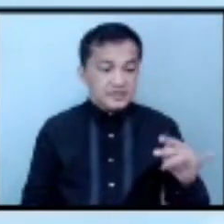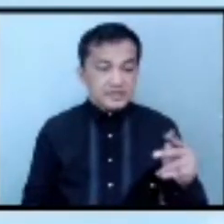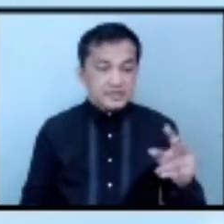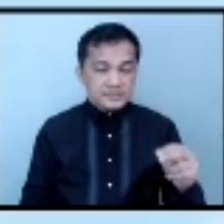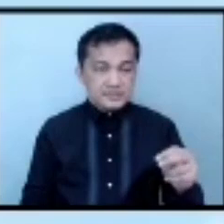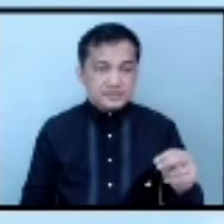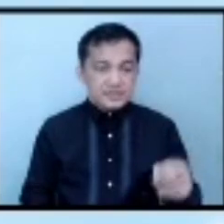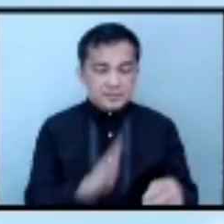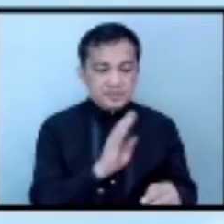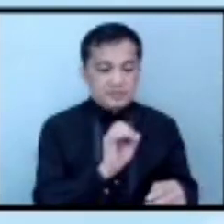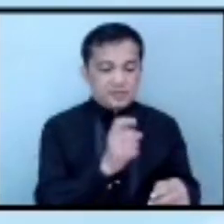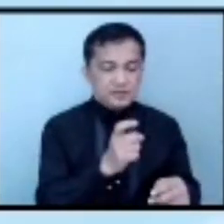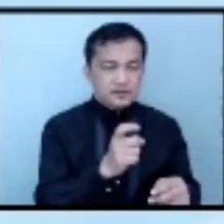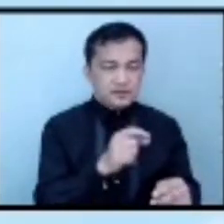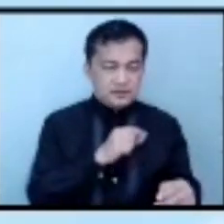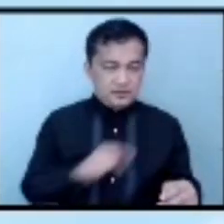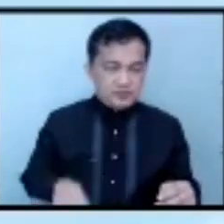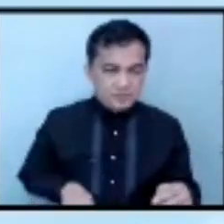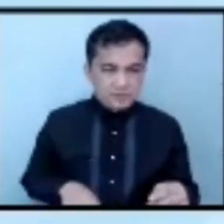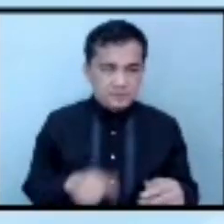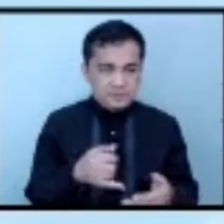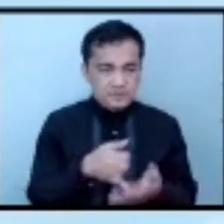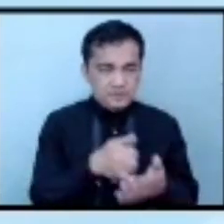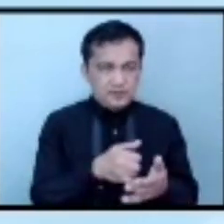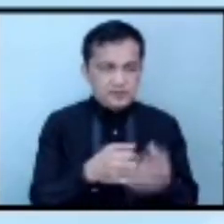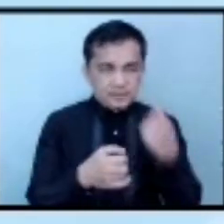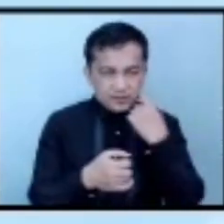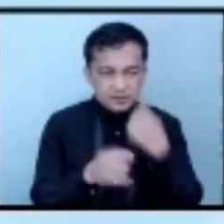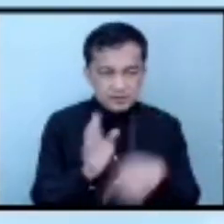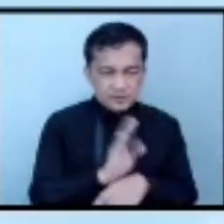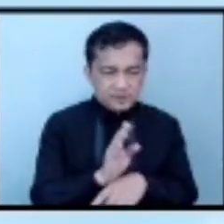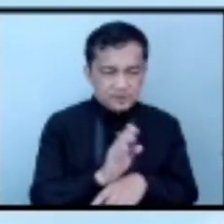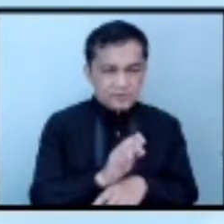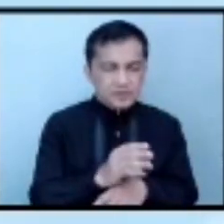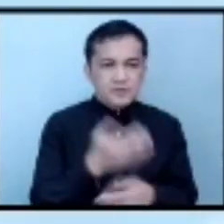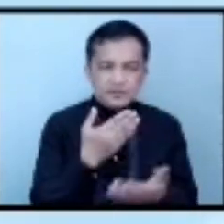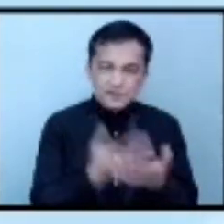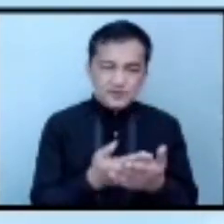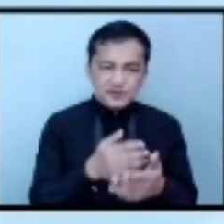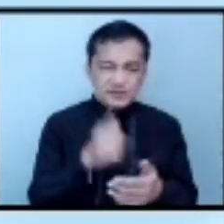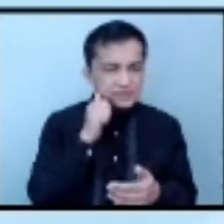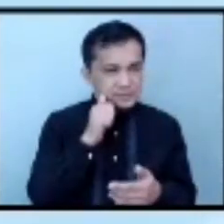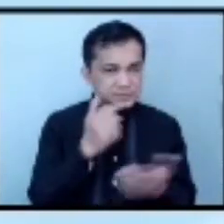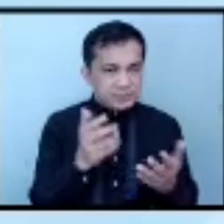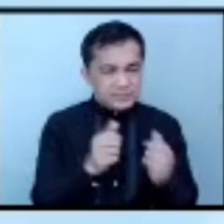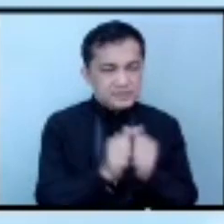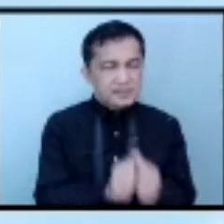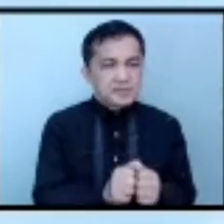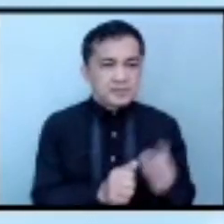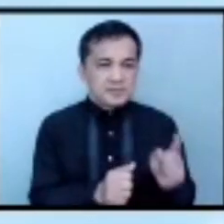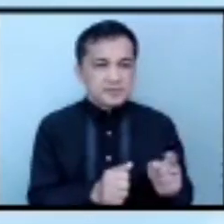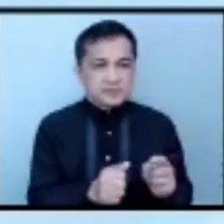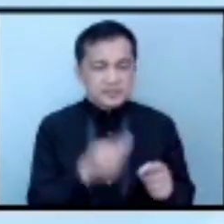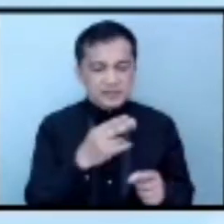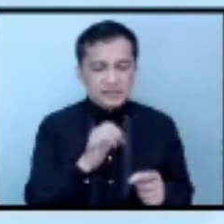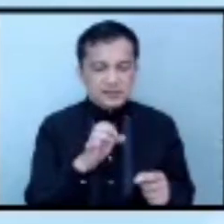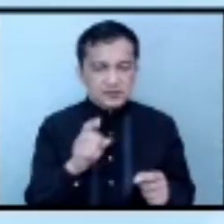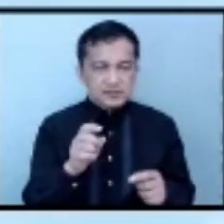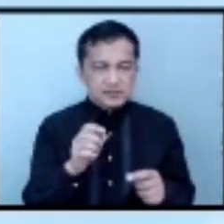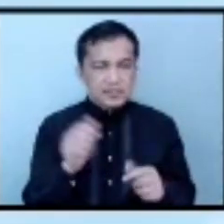box office Queen award recent film a very good girlwood breakout